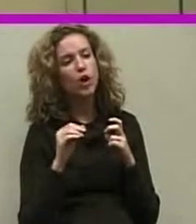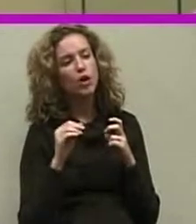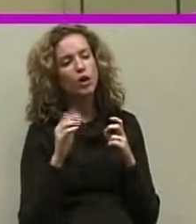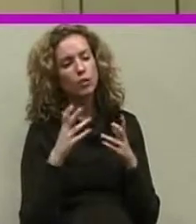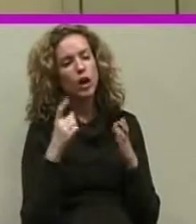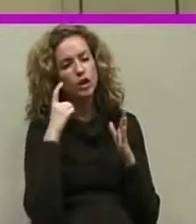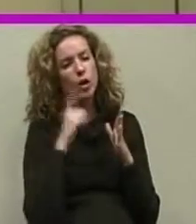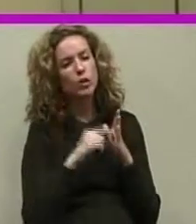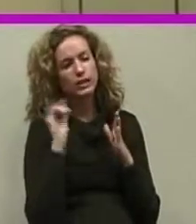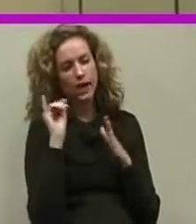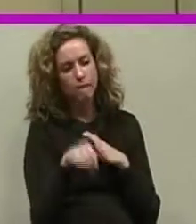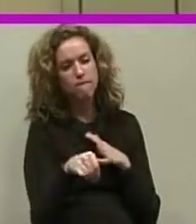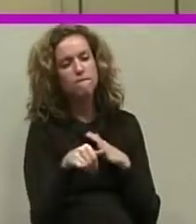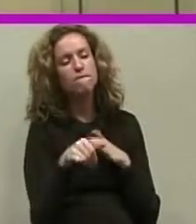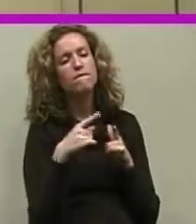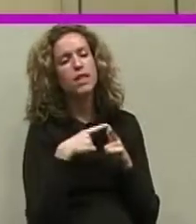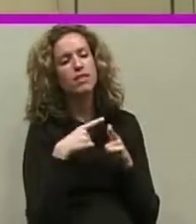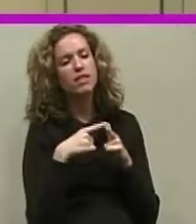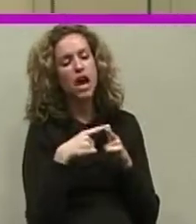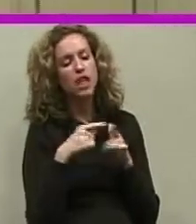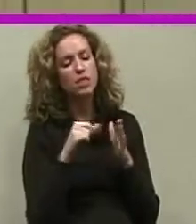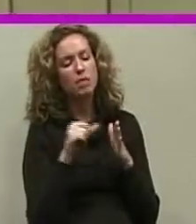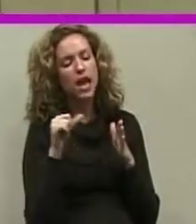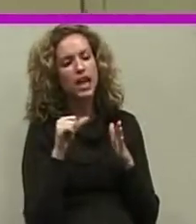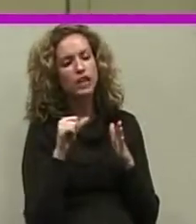things. Now let's look at this page with a drawing.